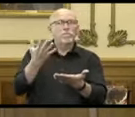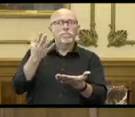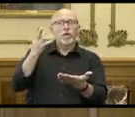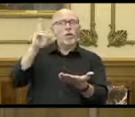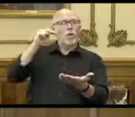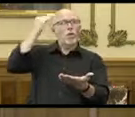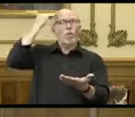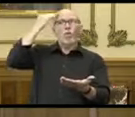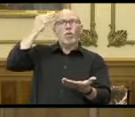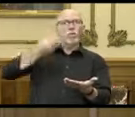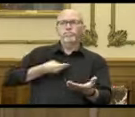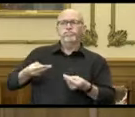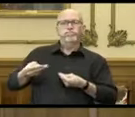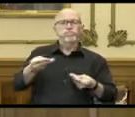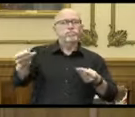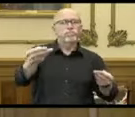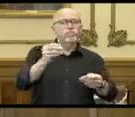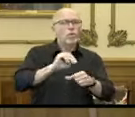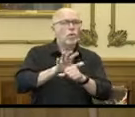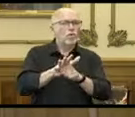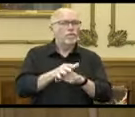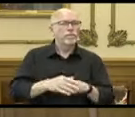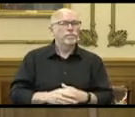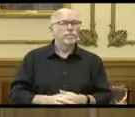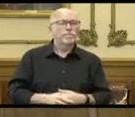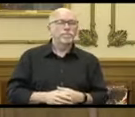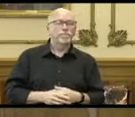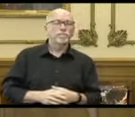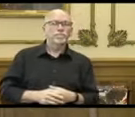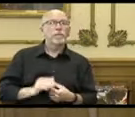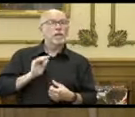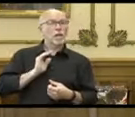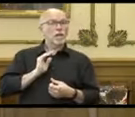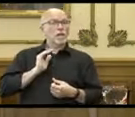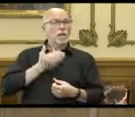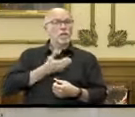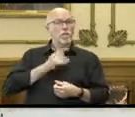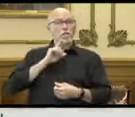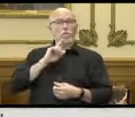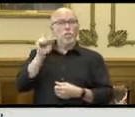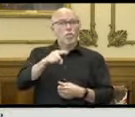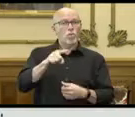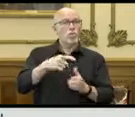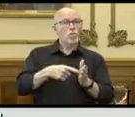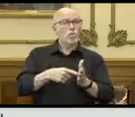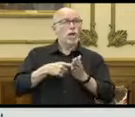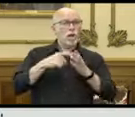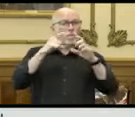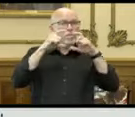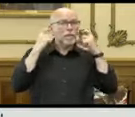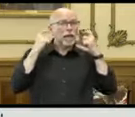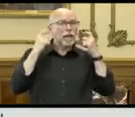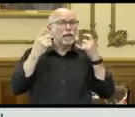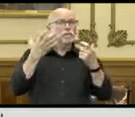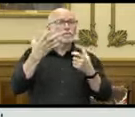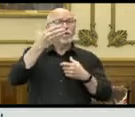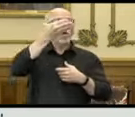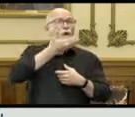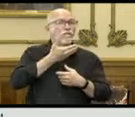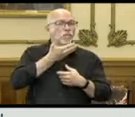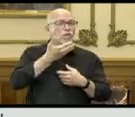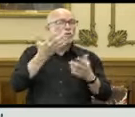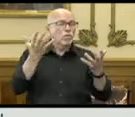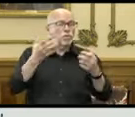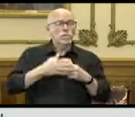unknowingly transmission of COVID-19. Our order will require masks or face coverings